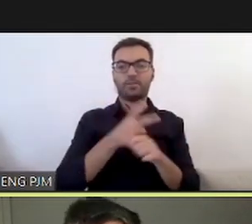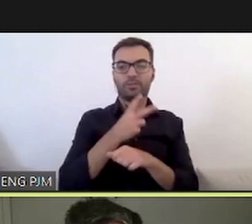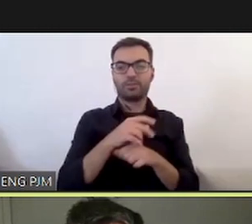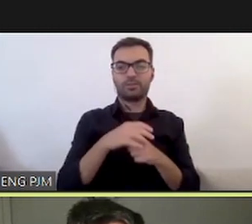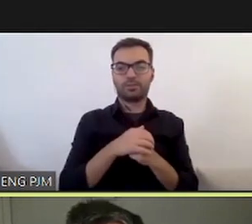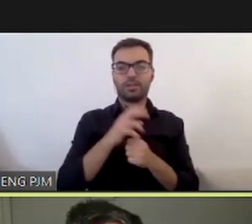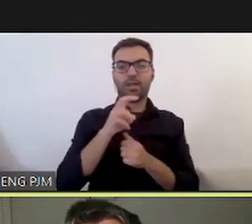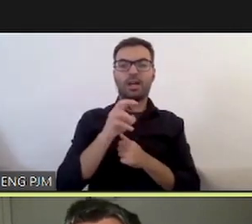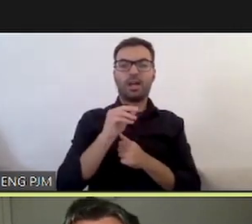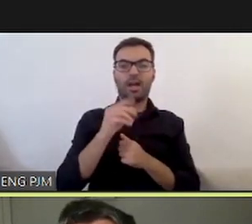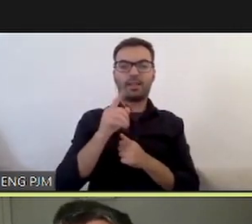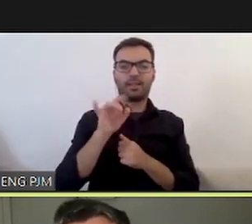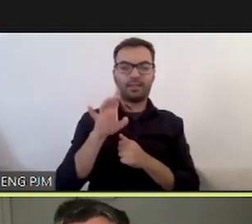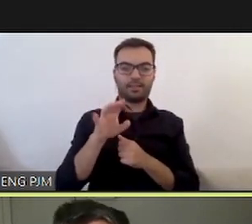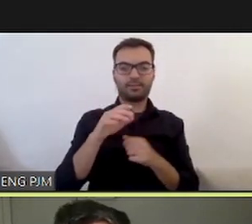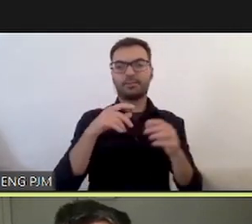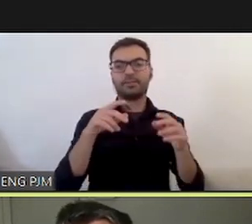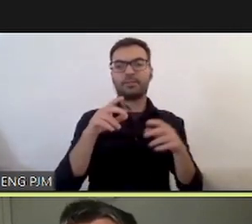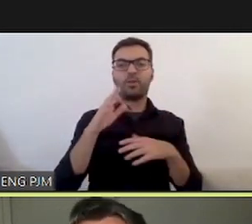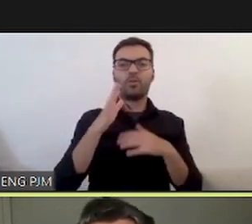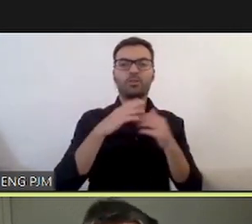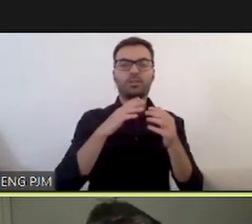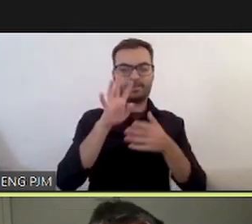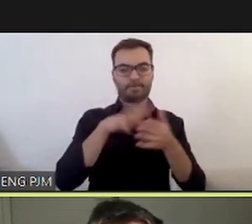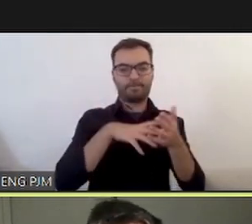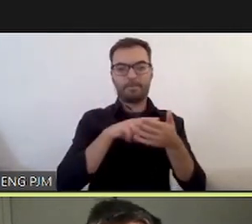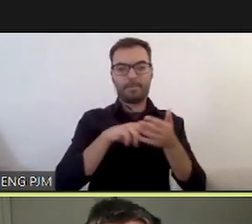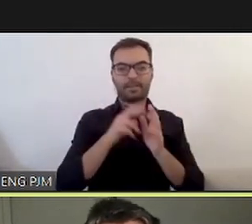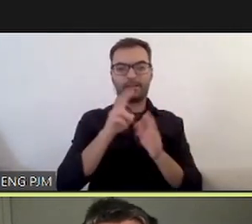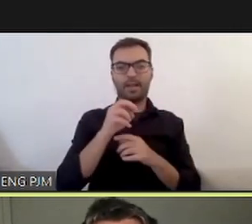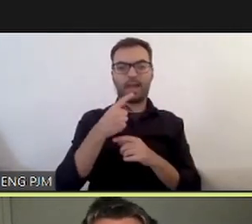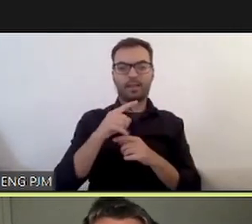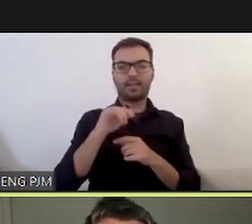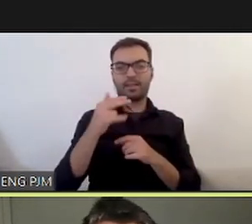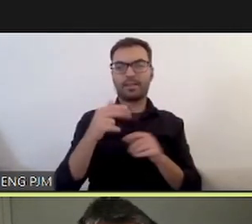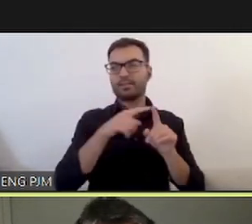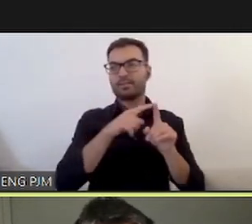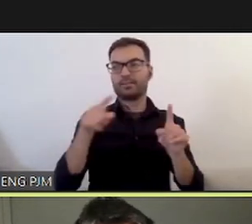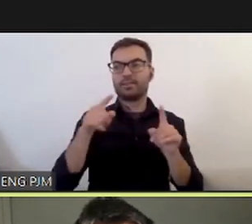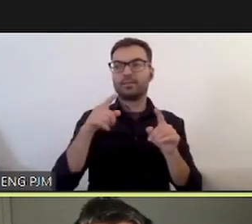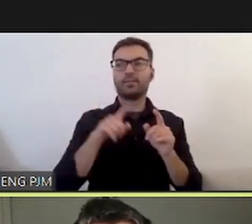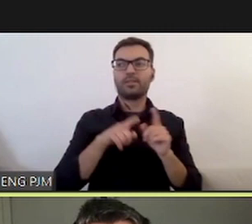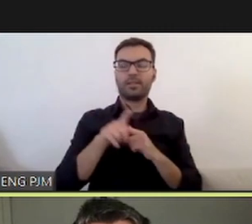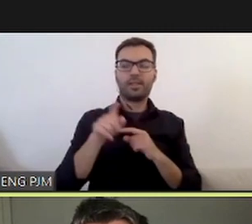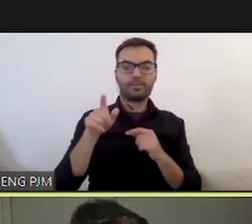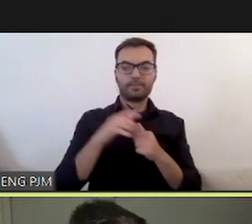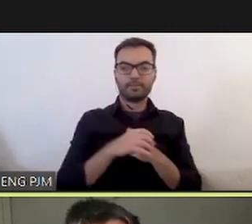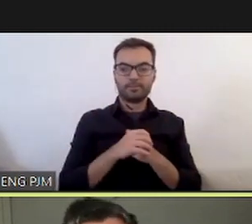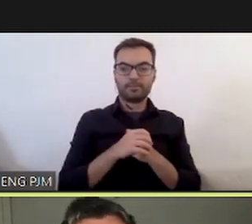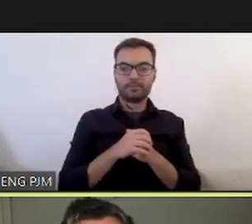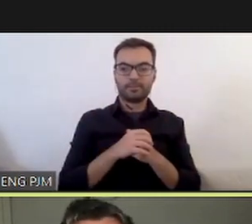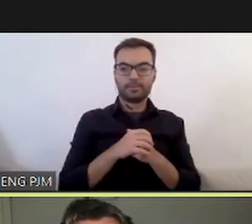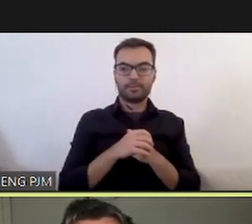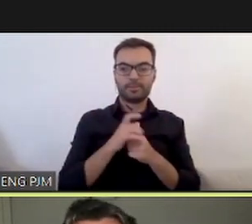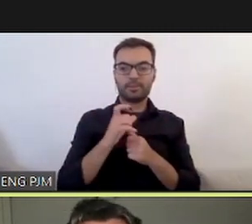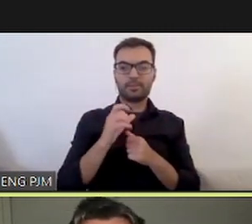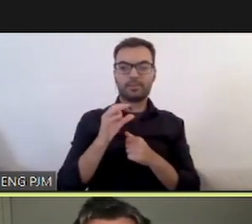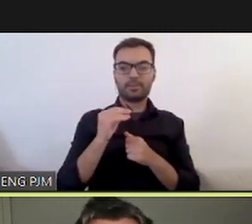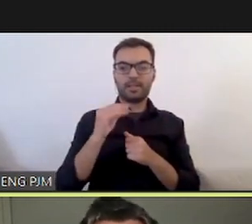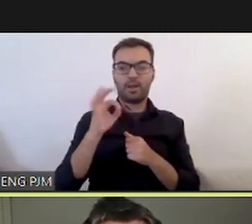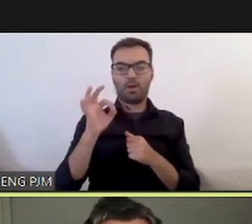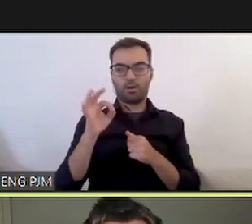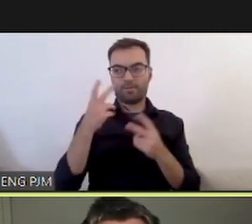heading structure, and the heading structure is very important from the CEO perspective. So SEO,